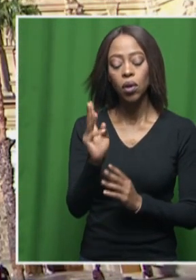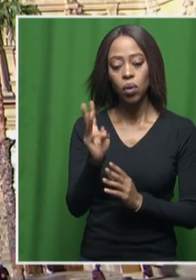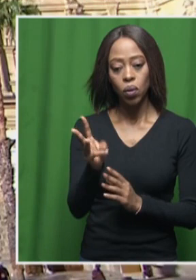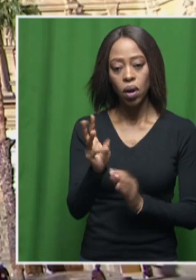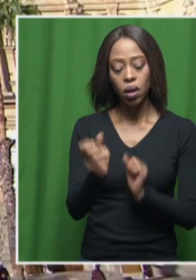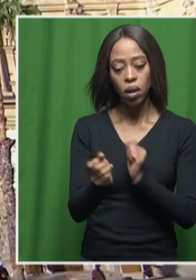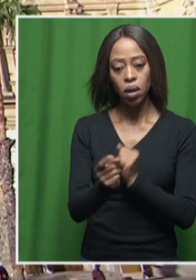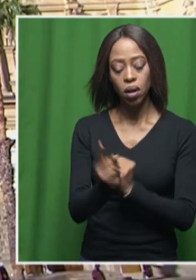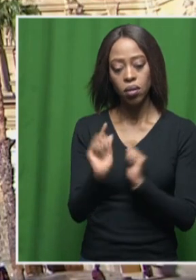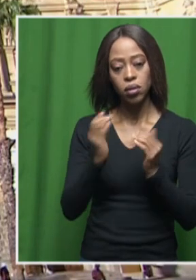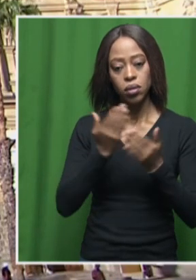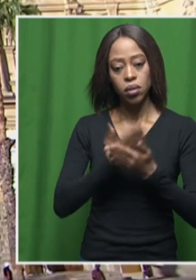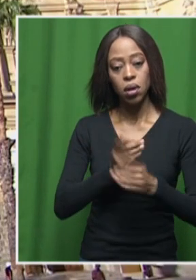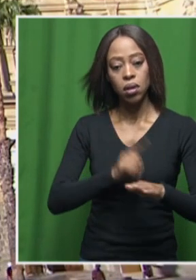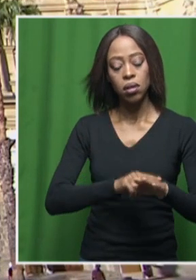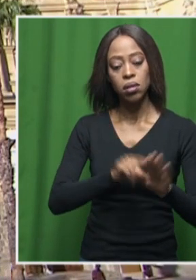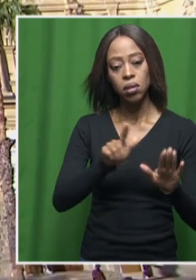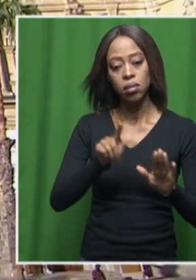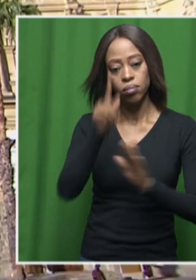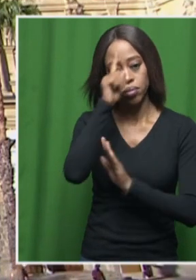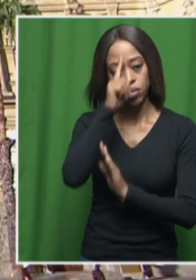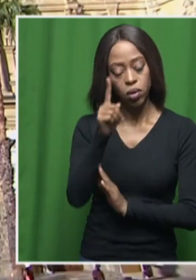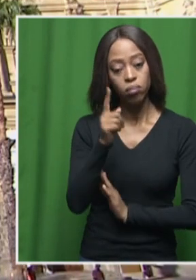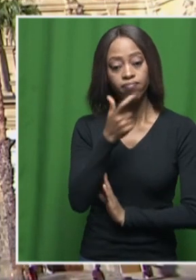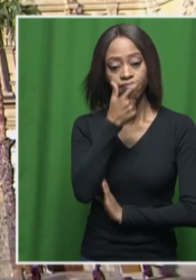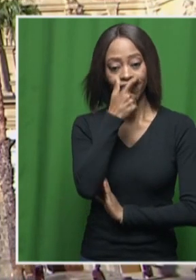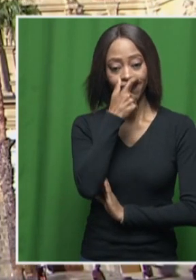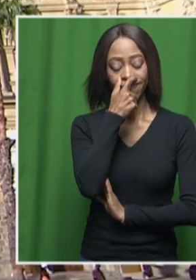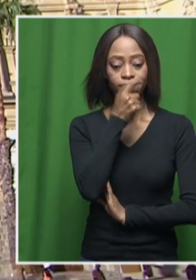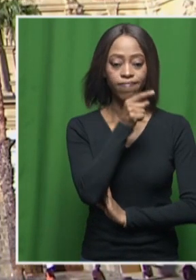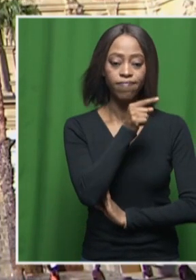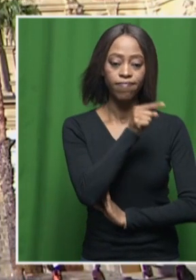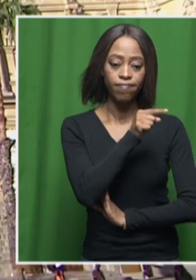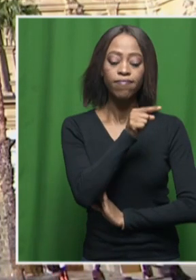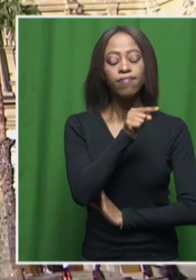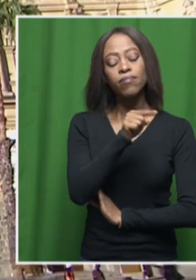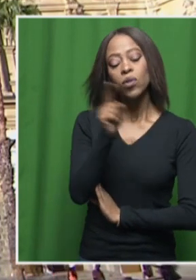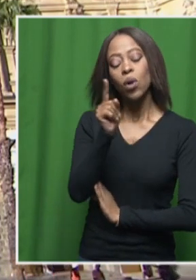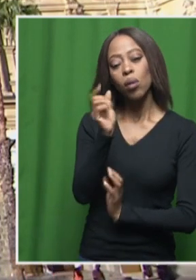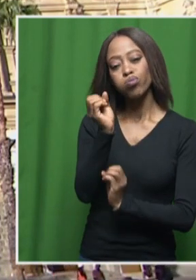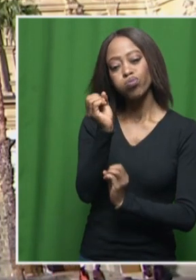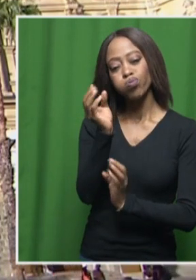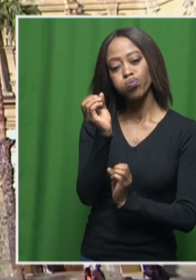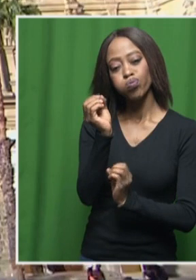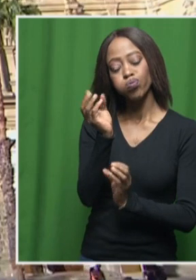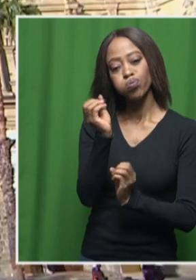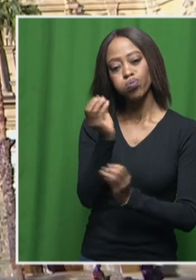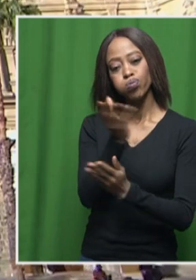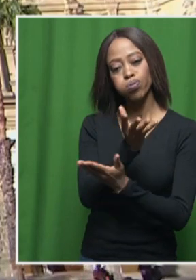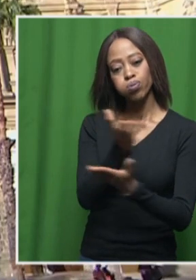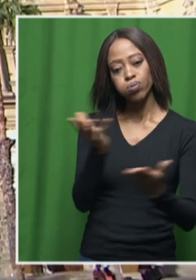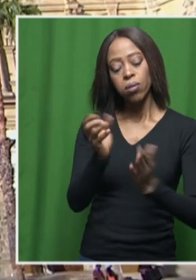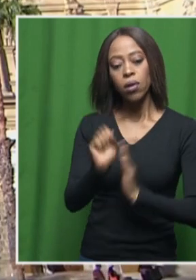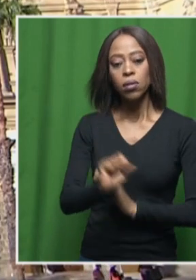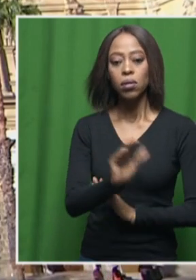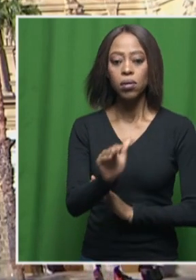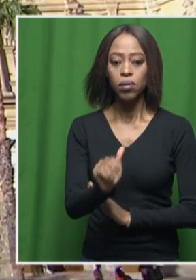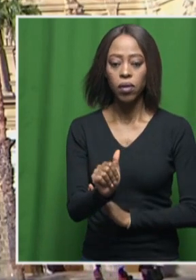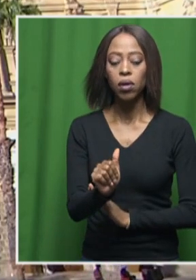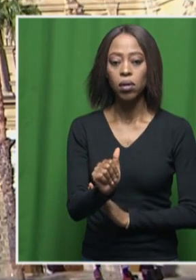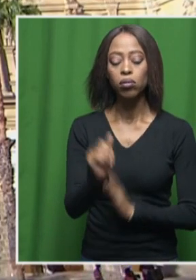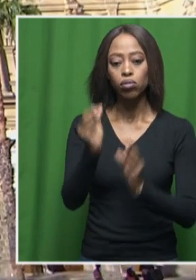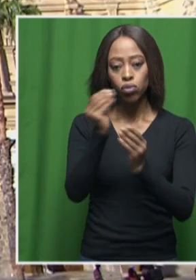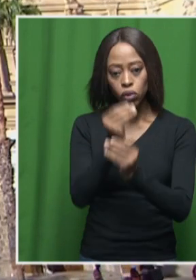this evening at 7 o'clock, where President Cyril Ramaphosa will be addressing the nation, giving the marching orders